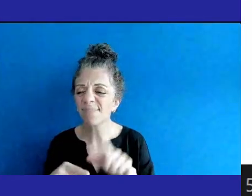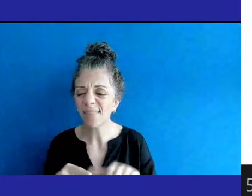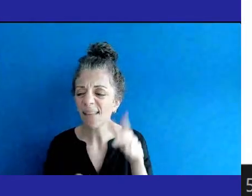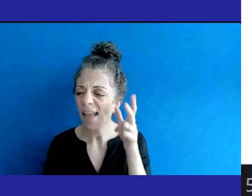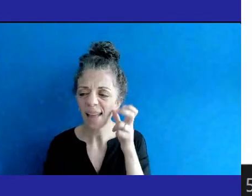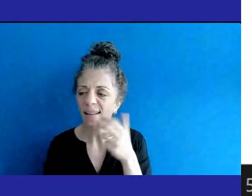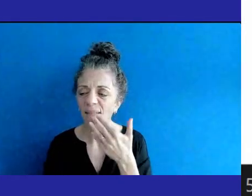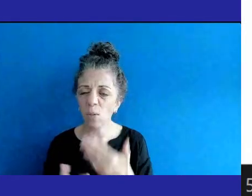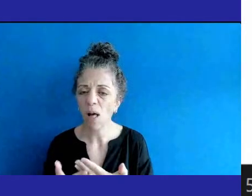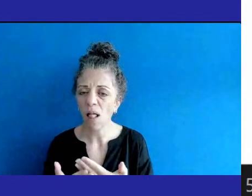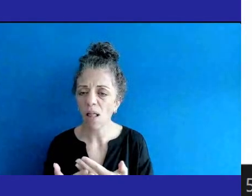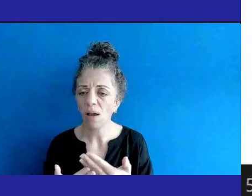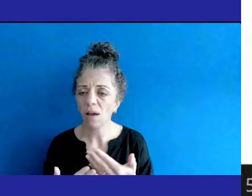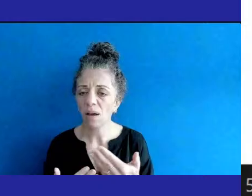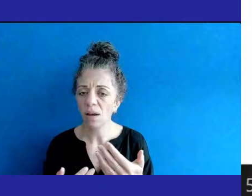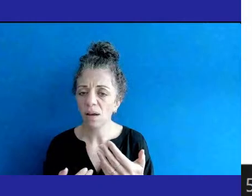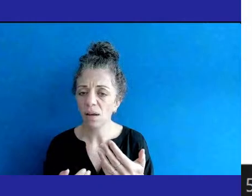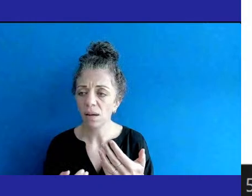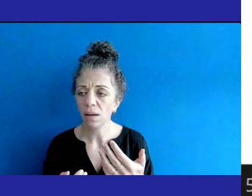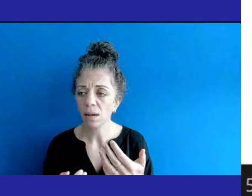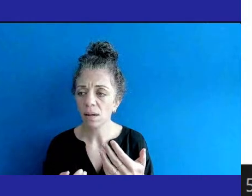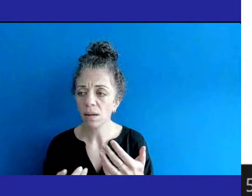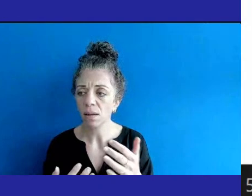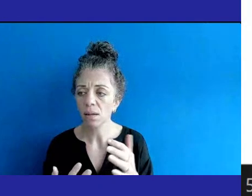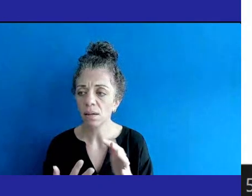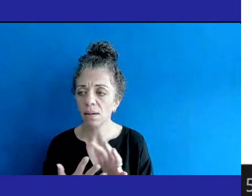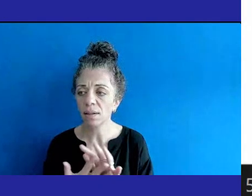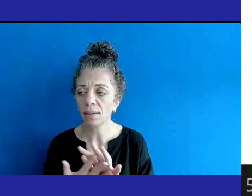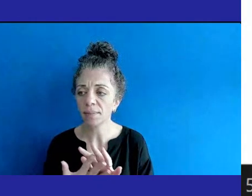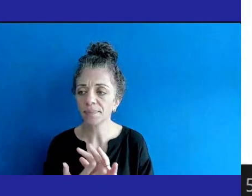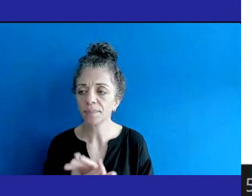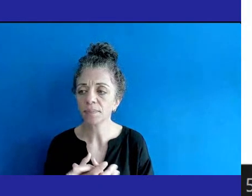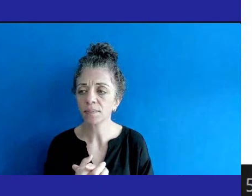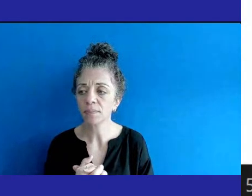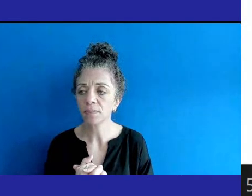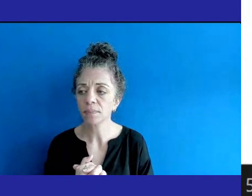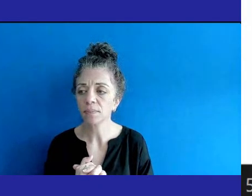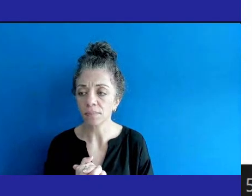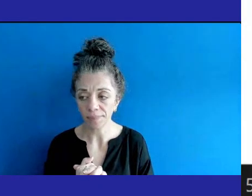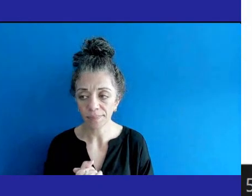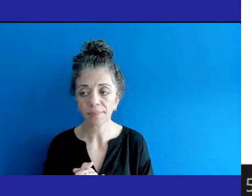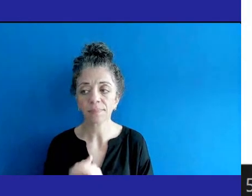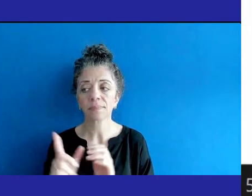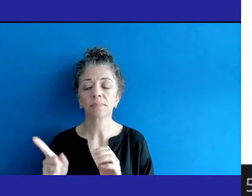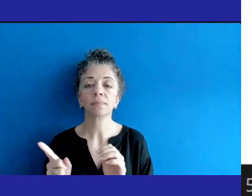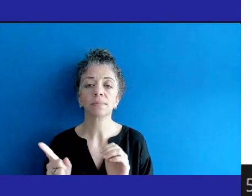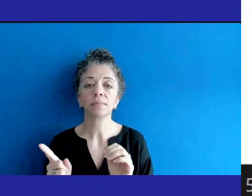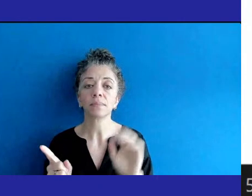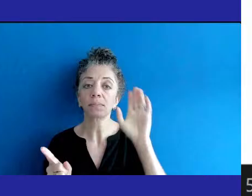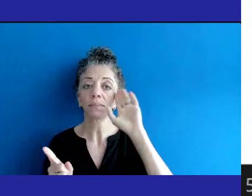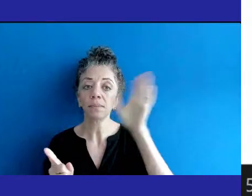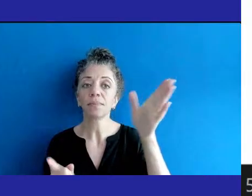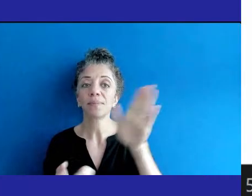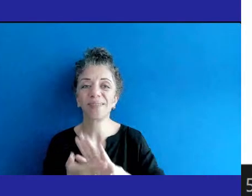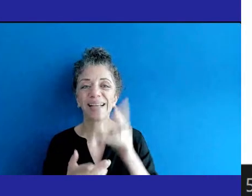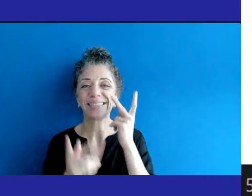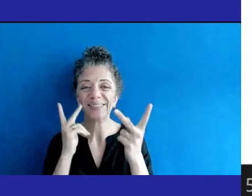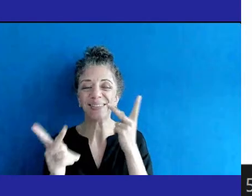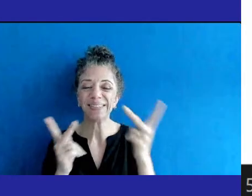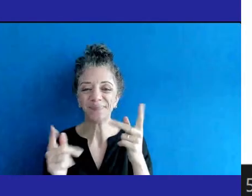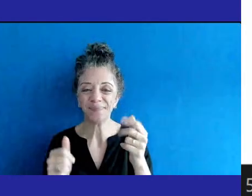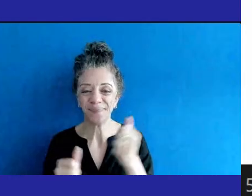It's the PAGNI affiliation. Hello, nice to see everyone. I'll read the full resolution into Thank you. the Perfect.